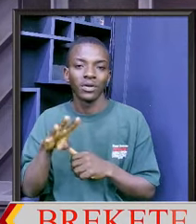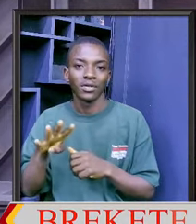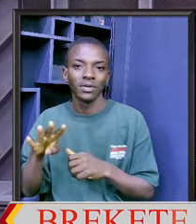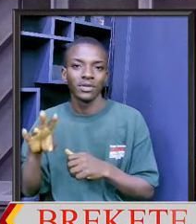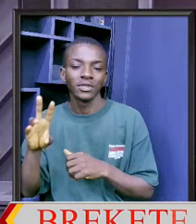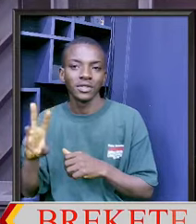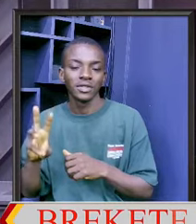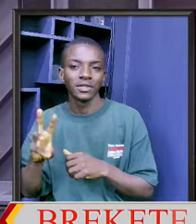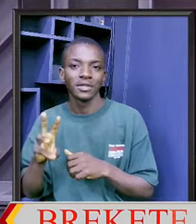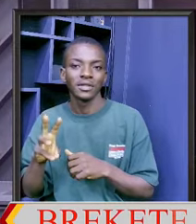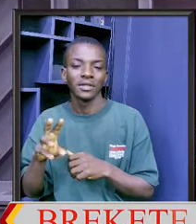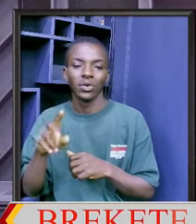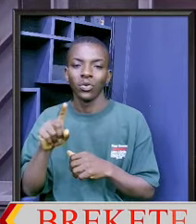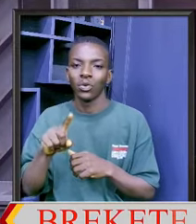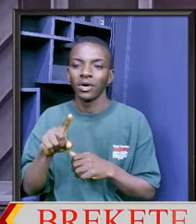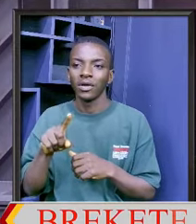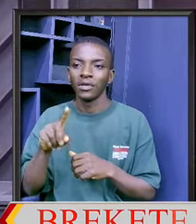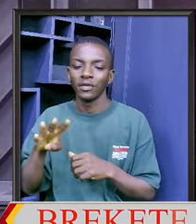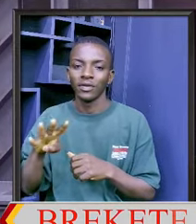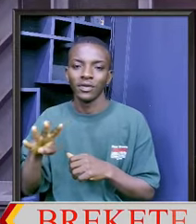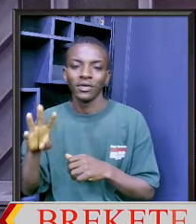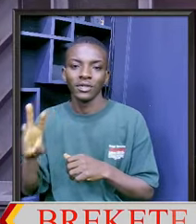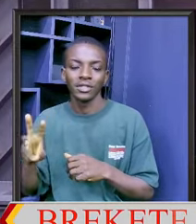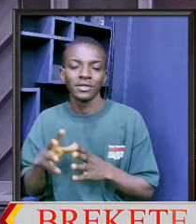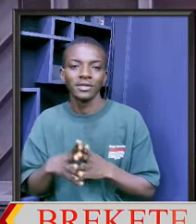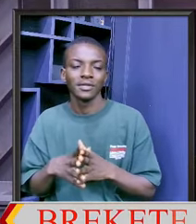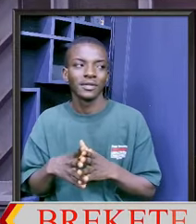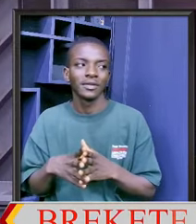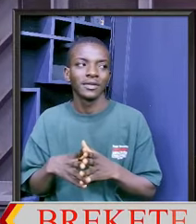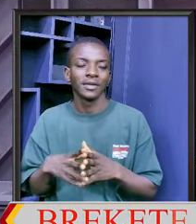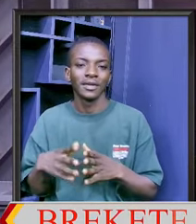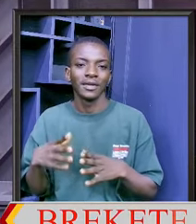1446. 446. Yes.